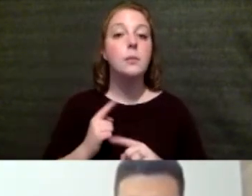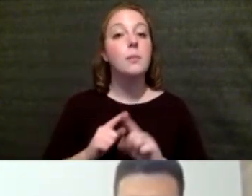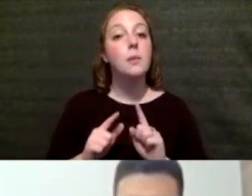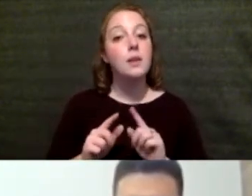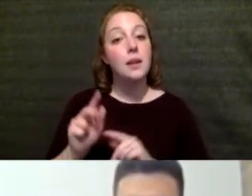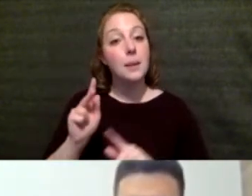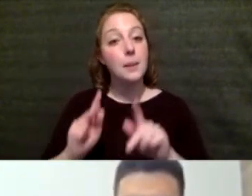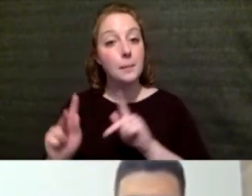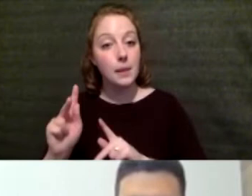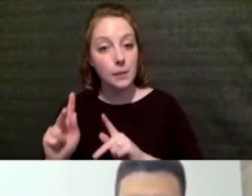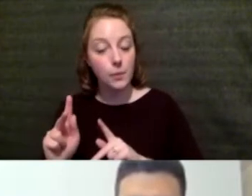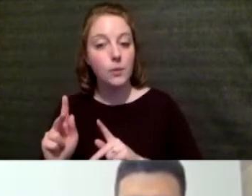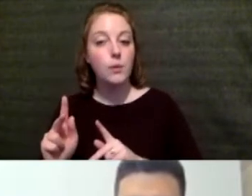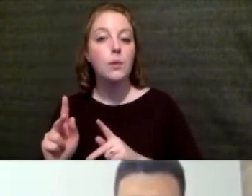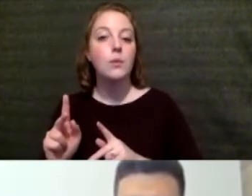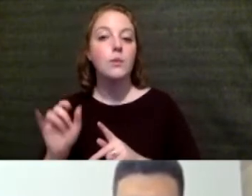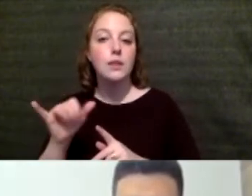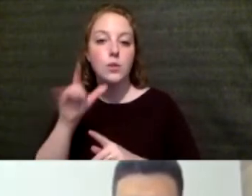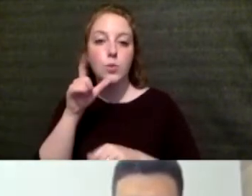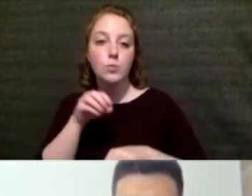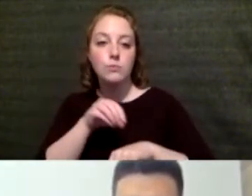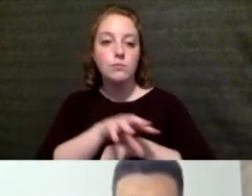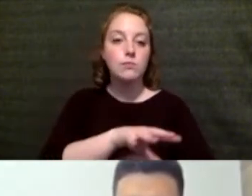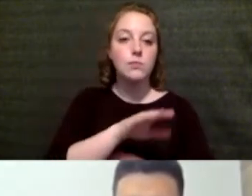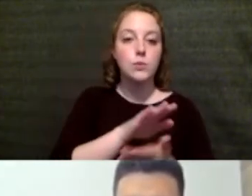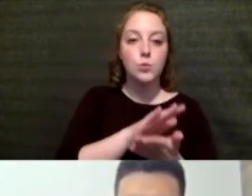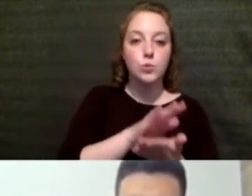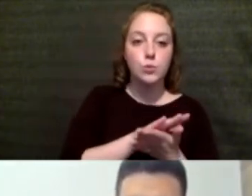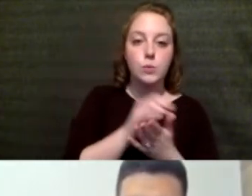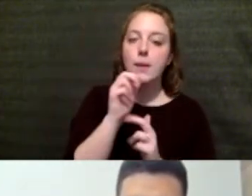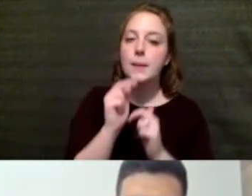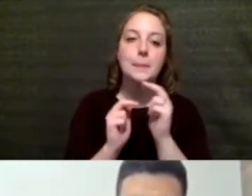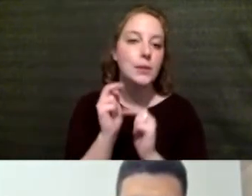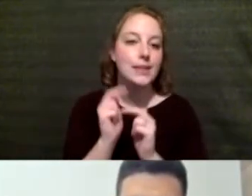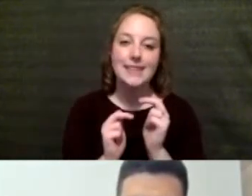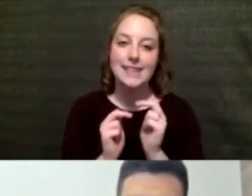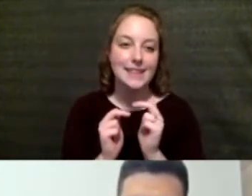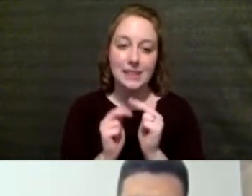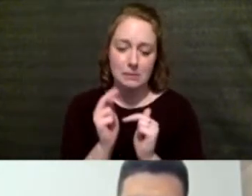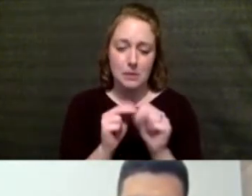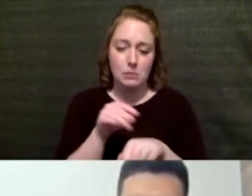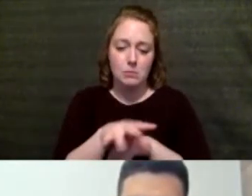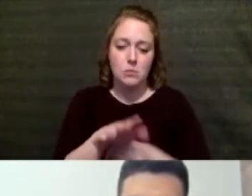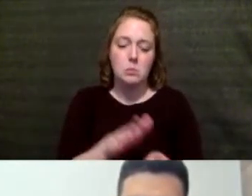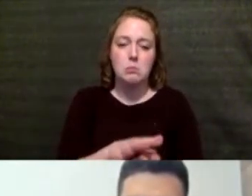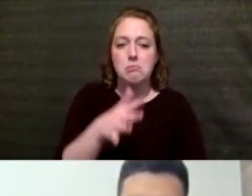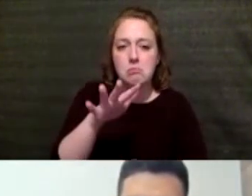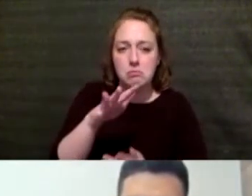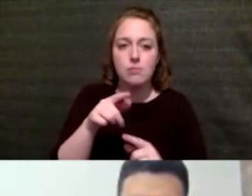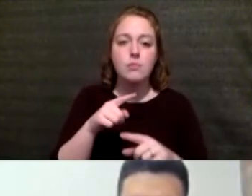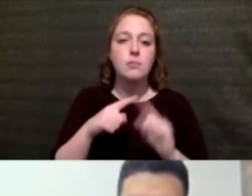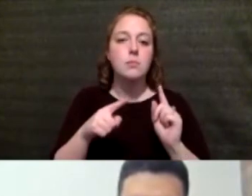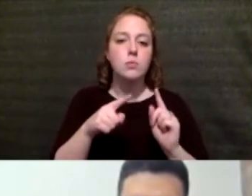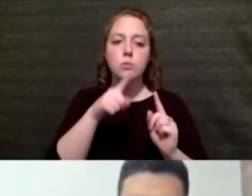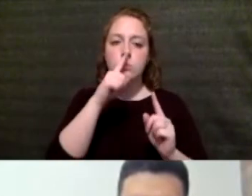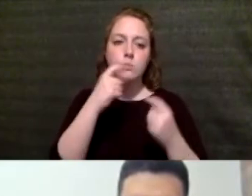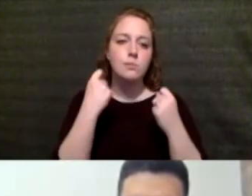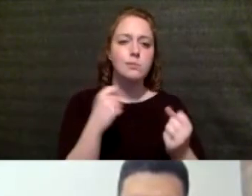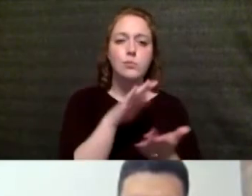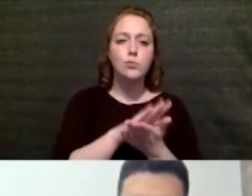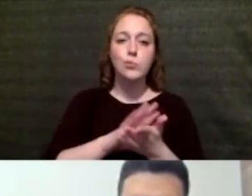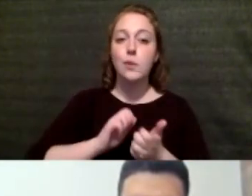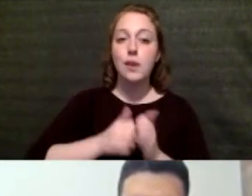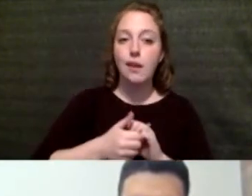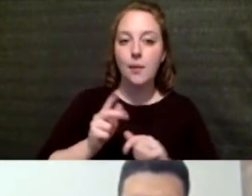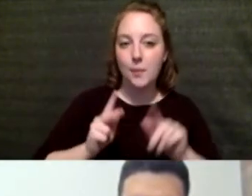school and not necessarily the building. And if the kids are going to get, you know, and one of the things you might,